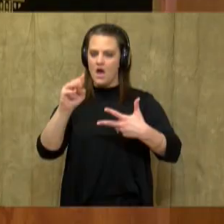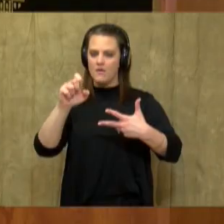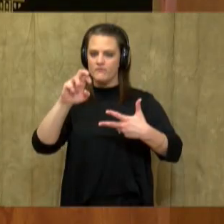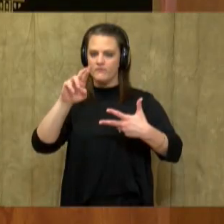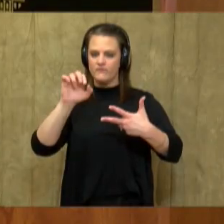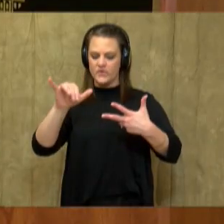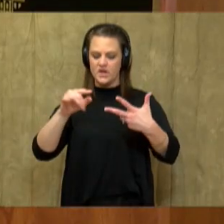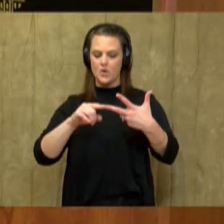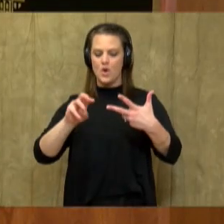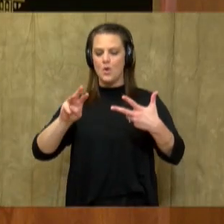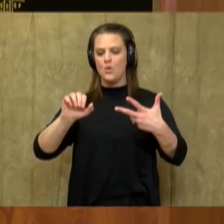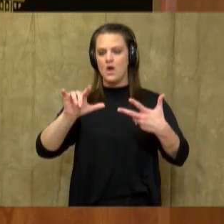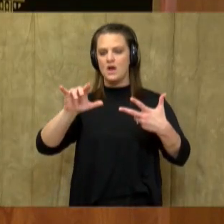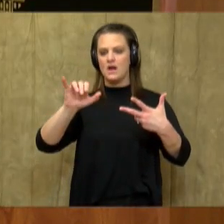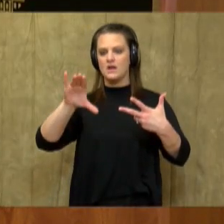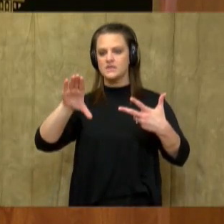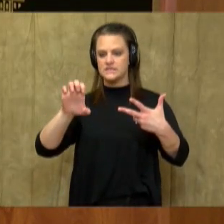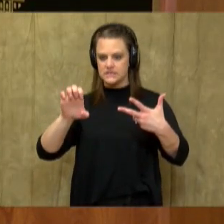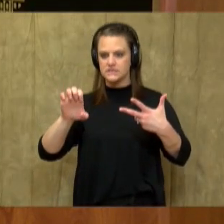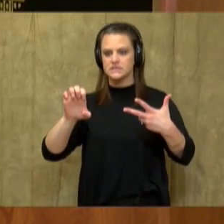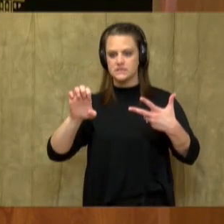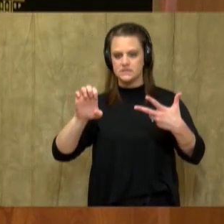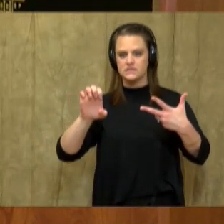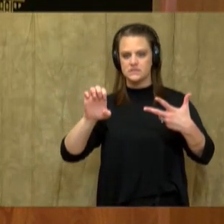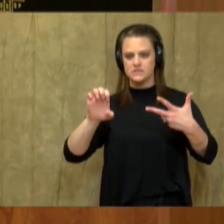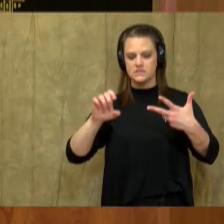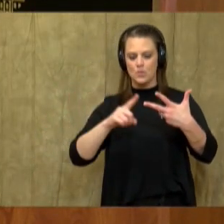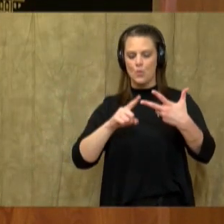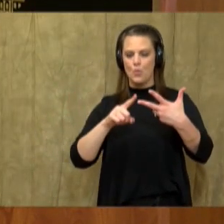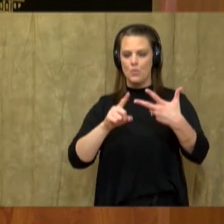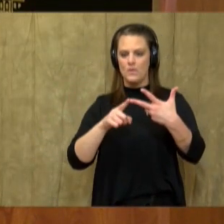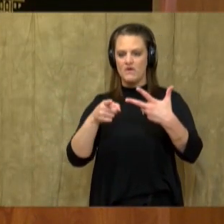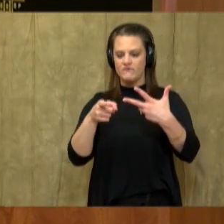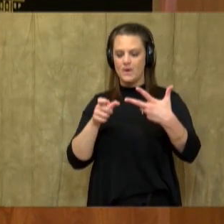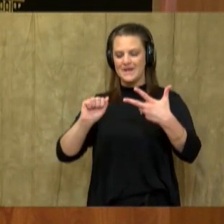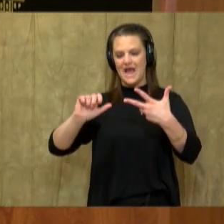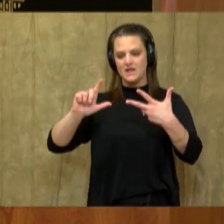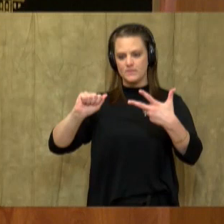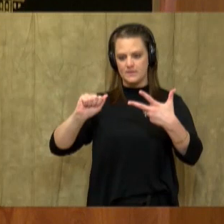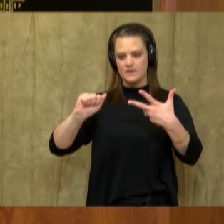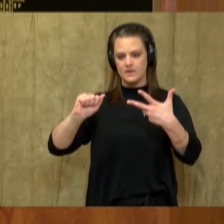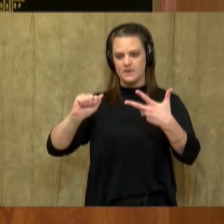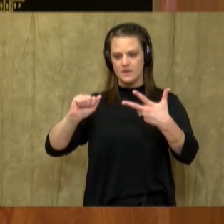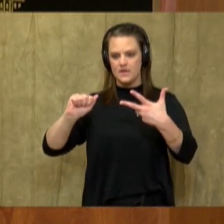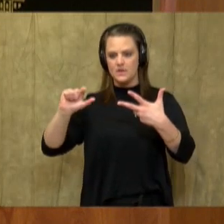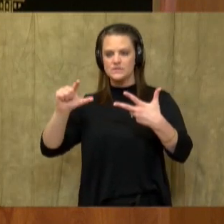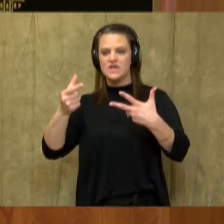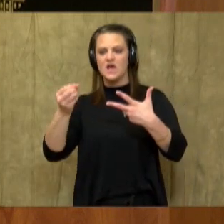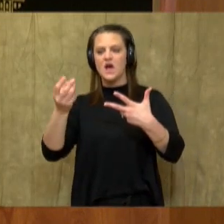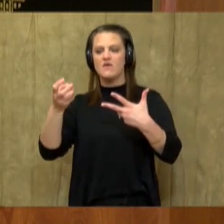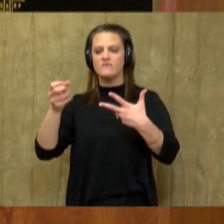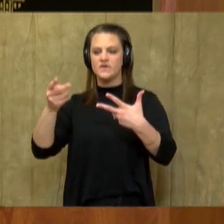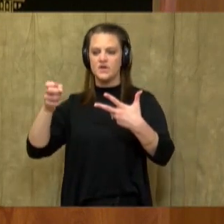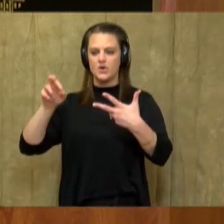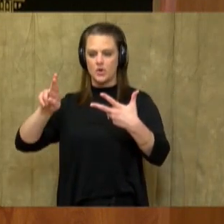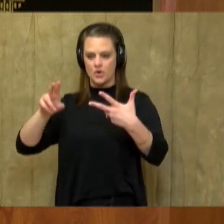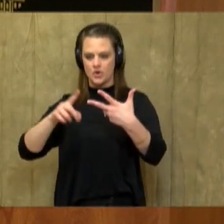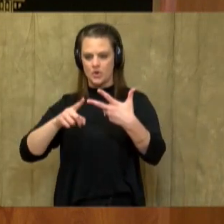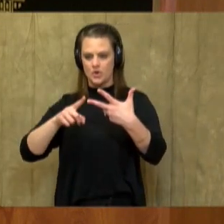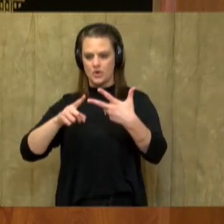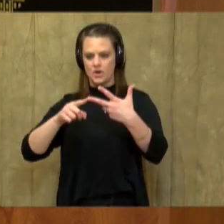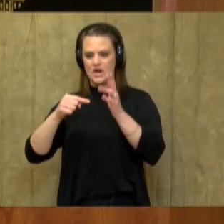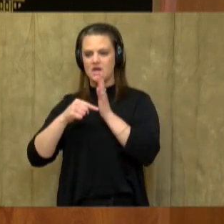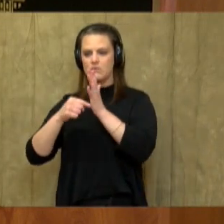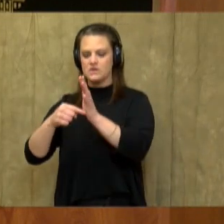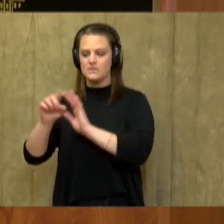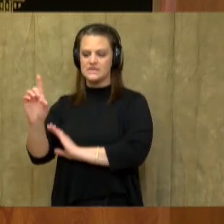Wallace. Now, George Wallace was a candidate from Alabama. He was Alabama governor at one time, and he represented